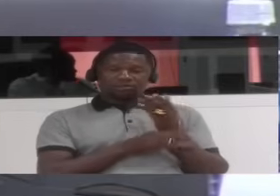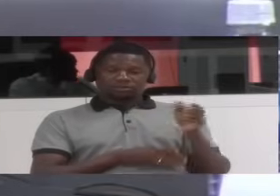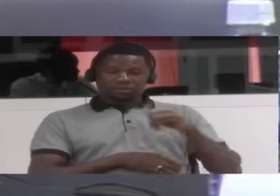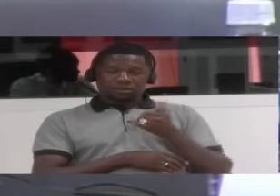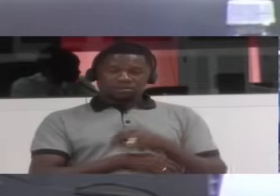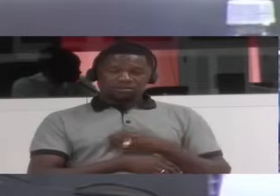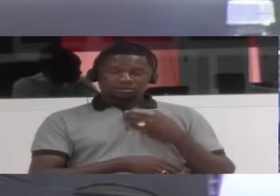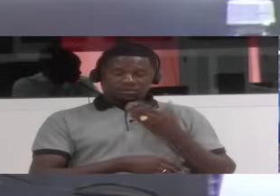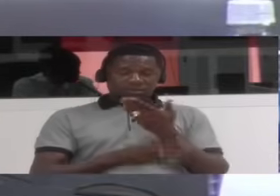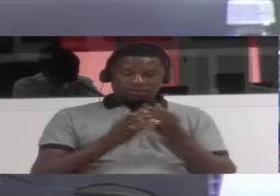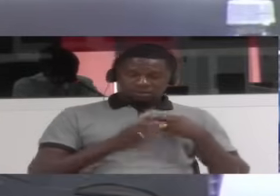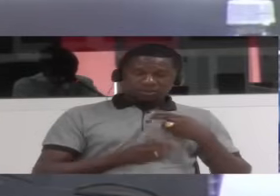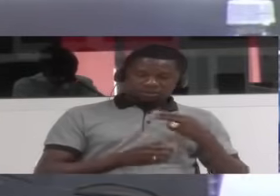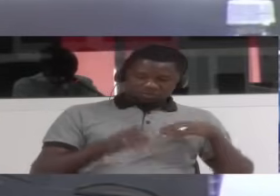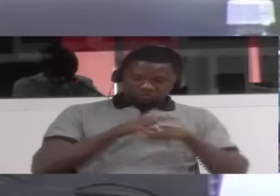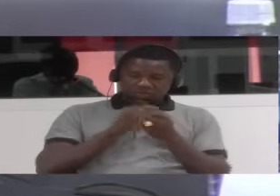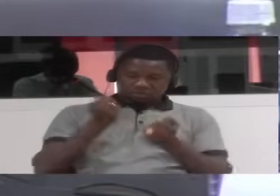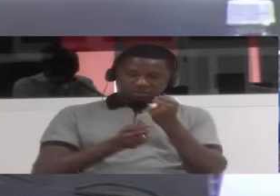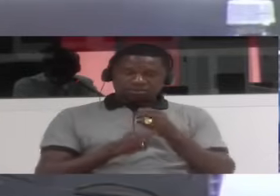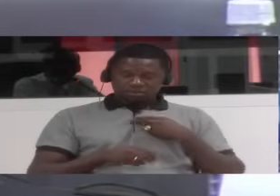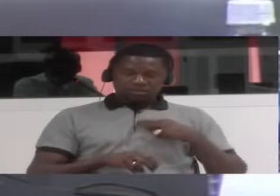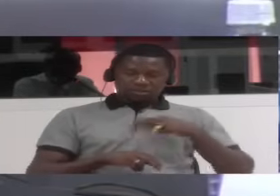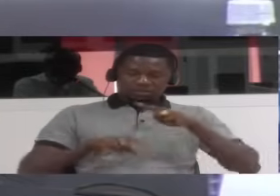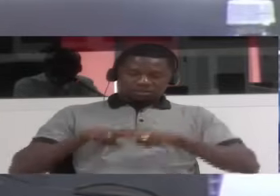I get down, he joined the vehicle, and I sit.